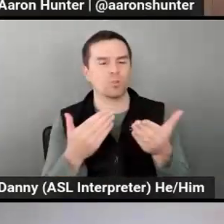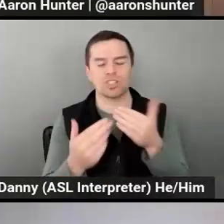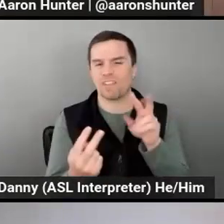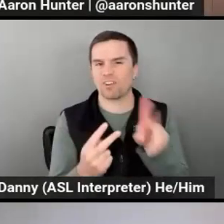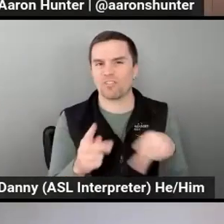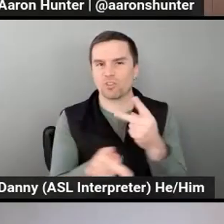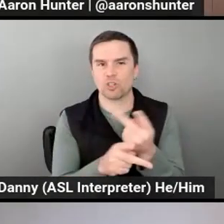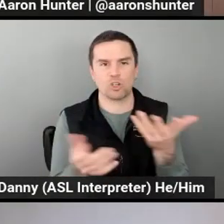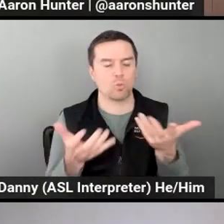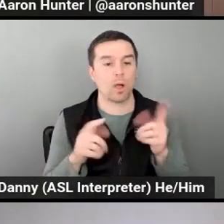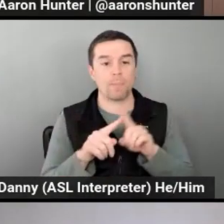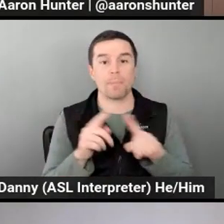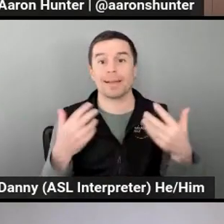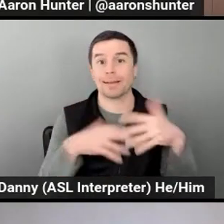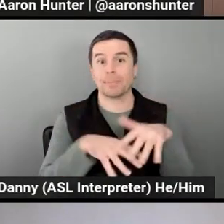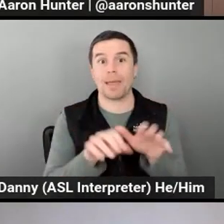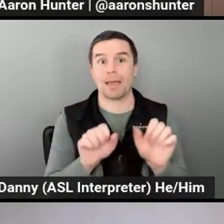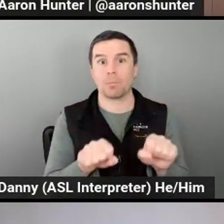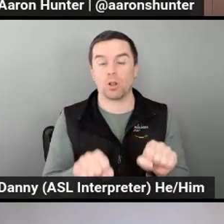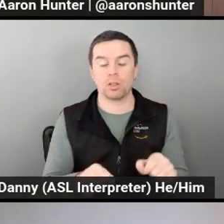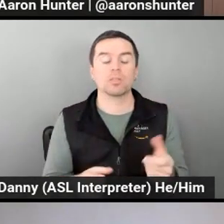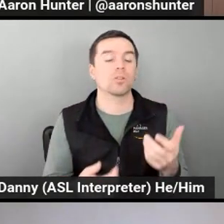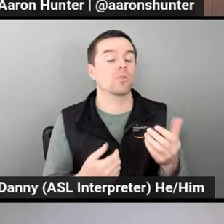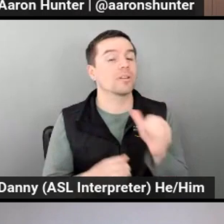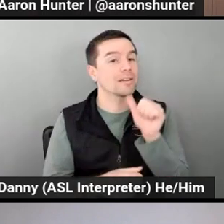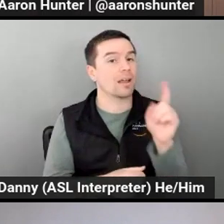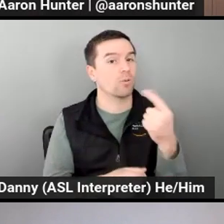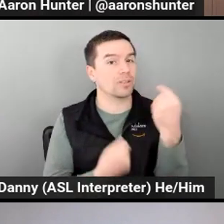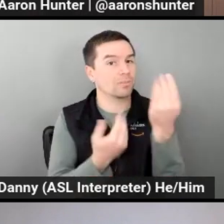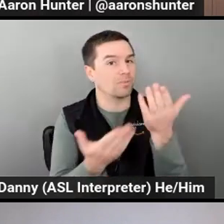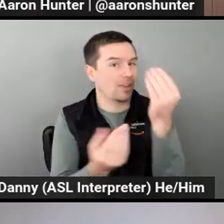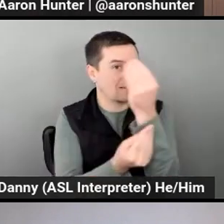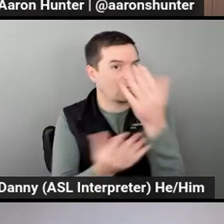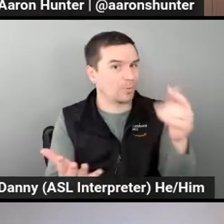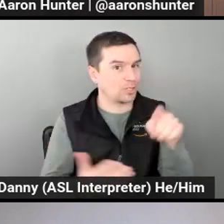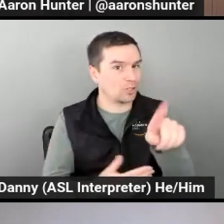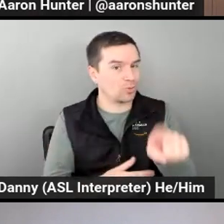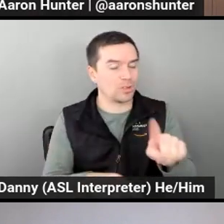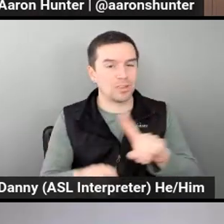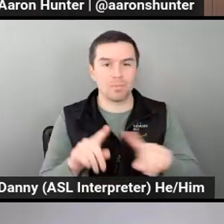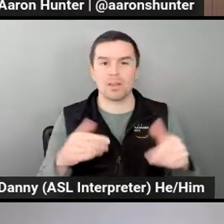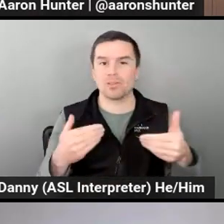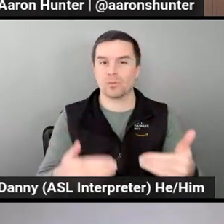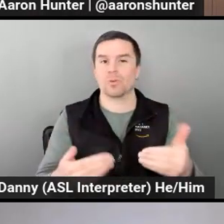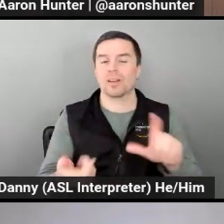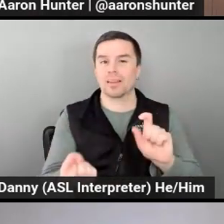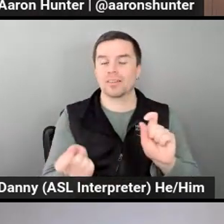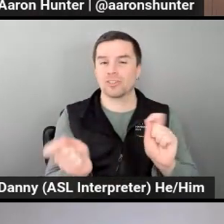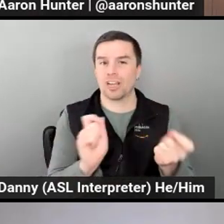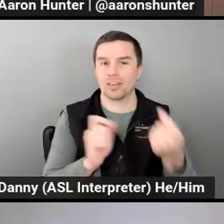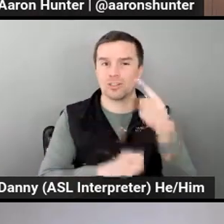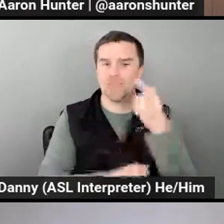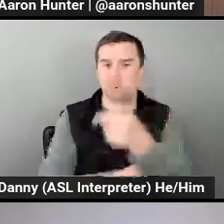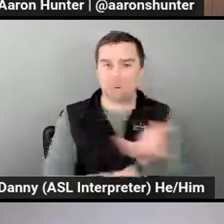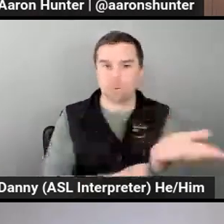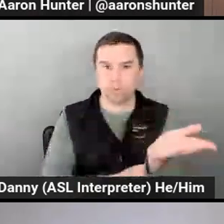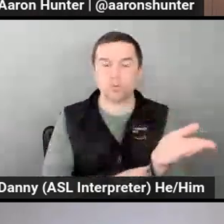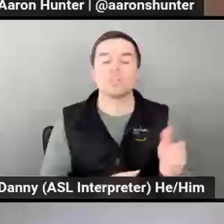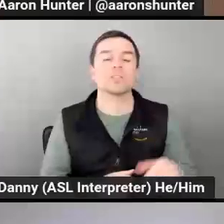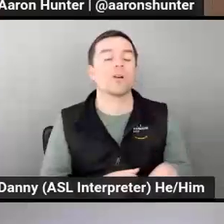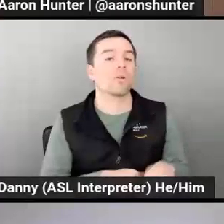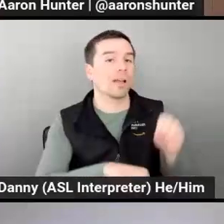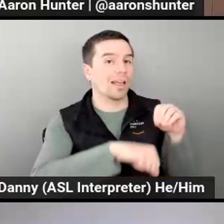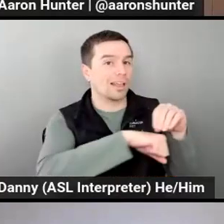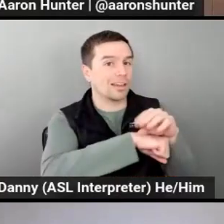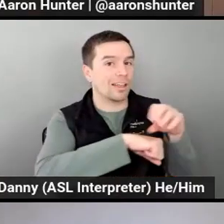not only is it giving you all the information you need, it's also going ahead and making the changes for you. So it's sort of this, advisor and sort of